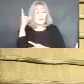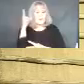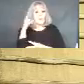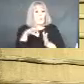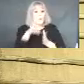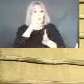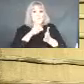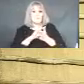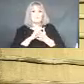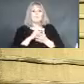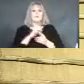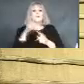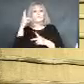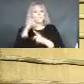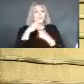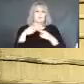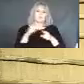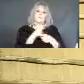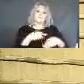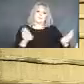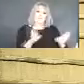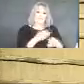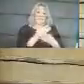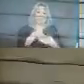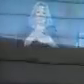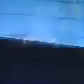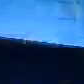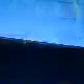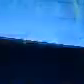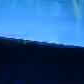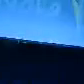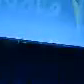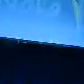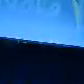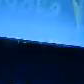hierdie great liedjie te luister en dan gaan ons saam bid.